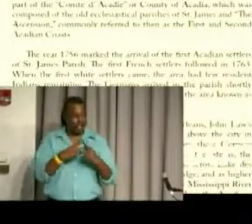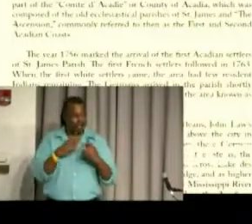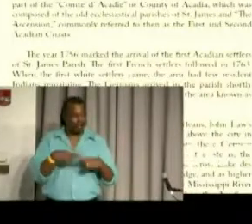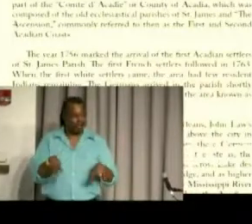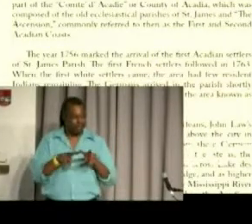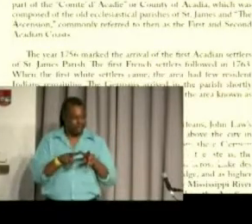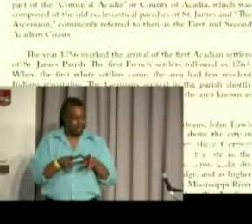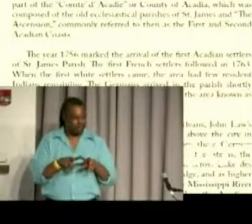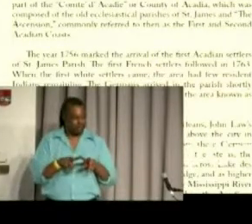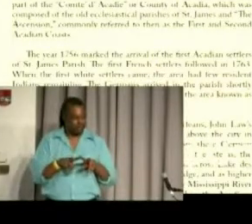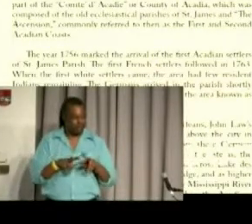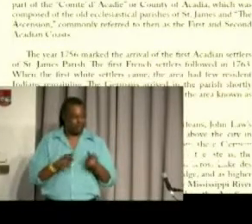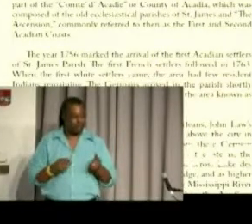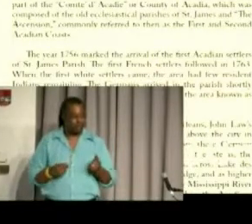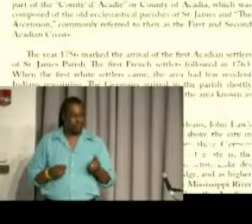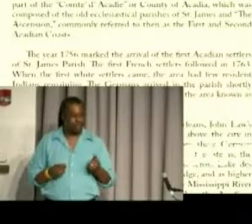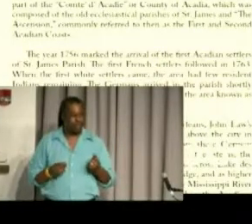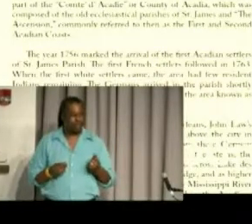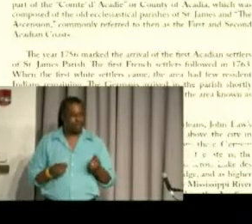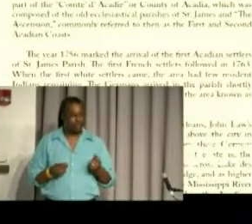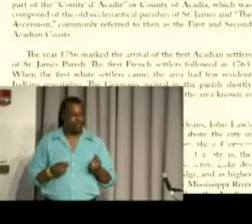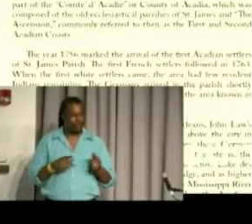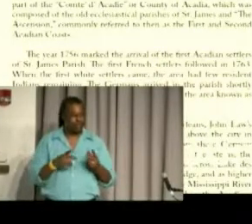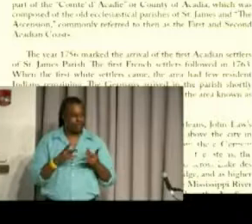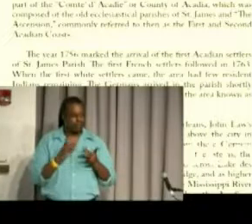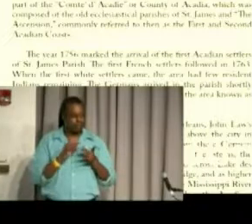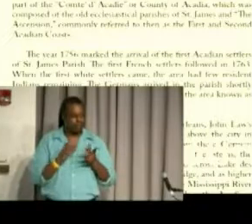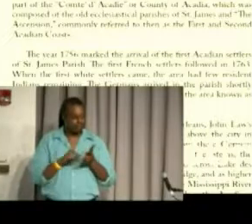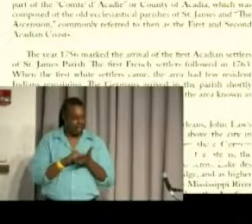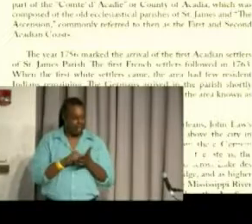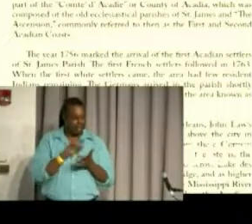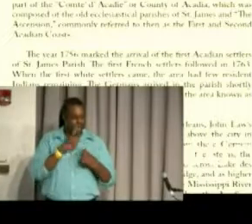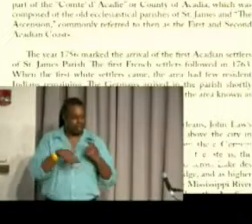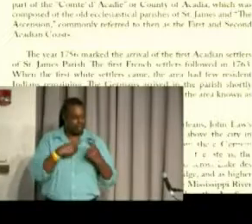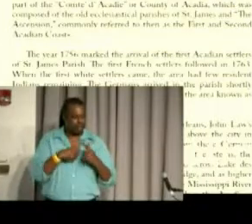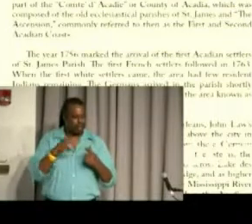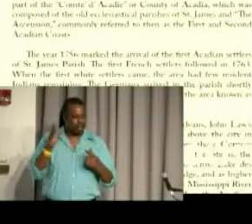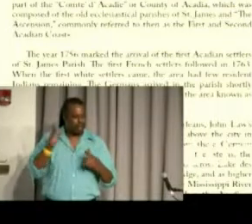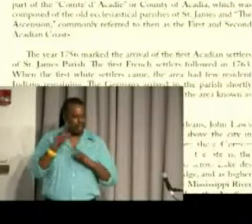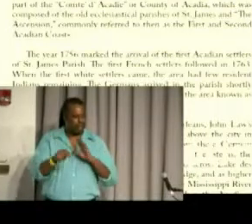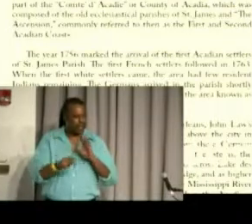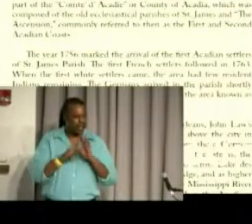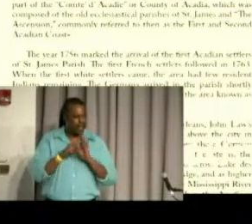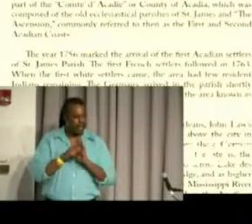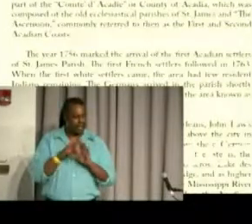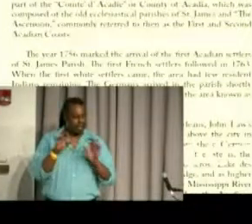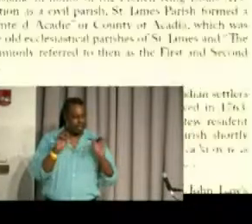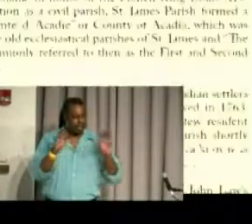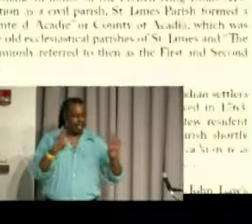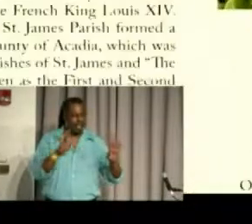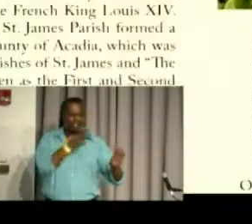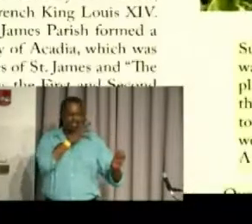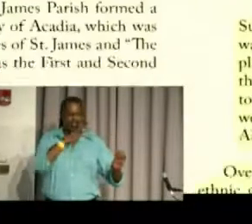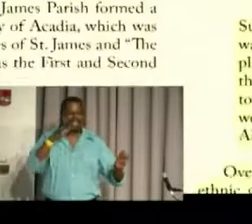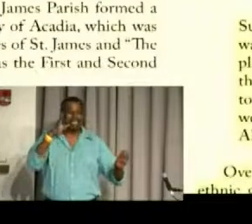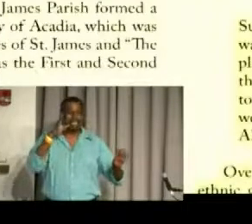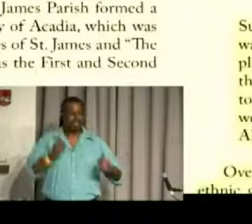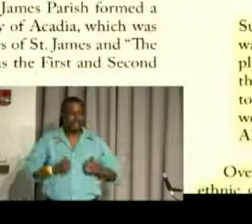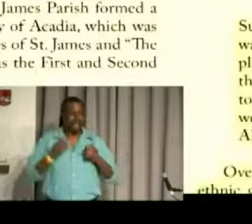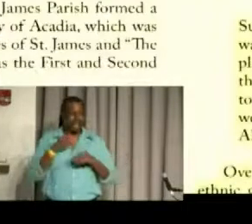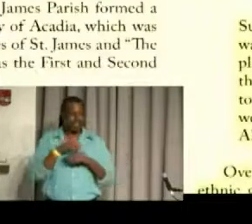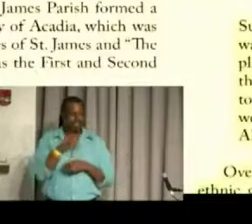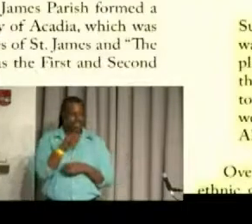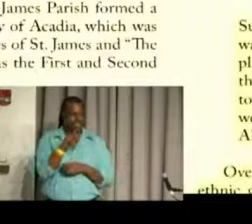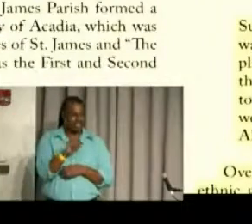subsequent page, it reminisces about the age of so-called fabulous plantation life in St.